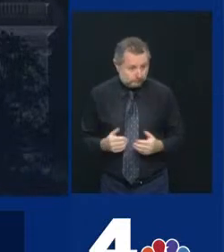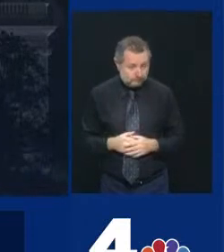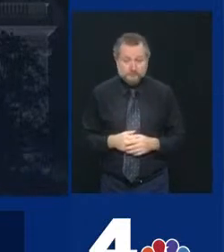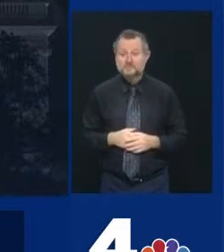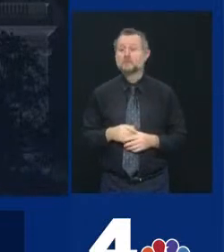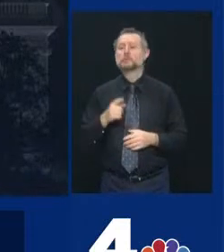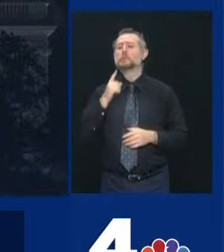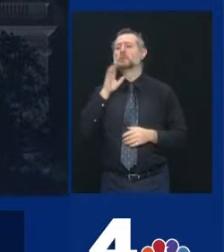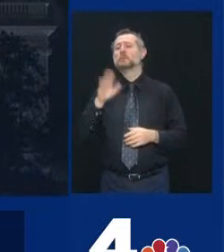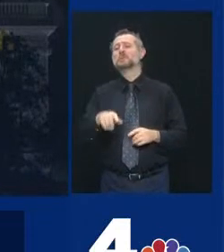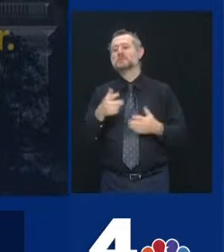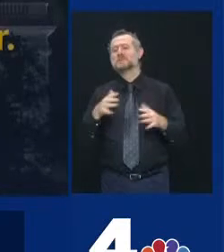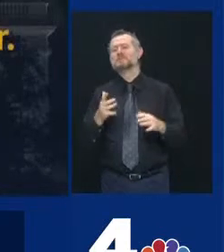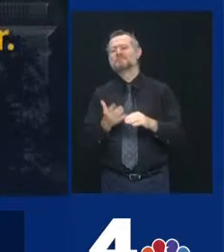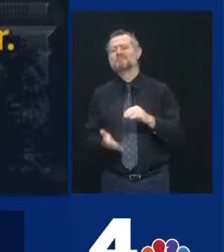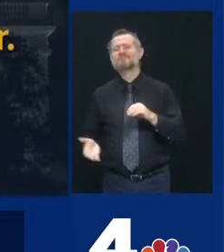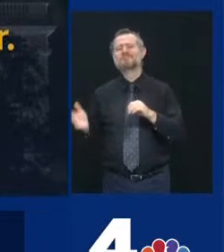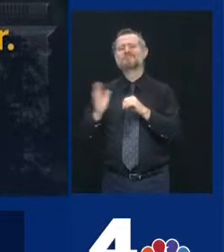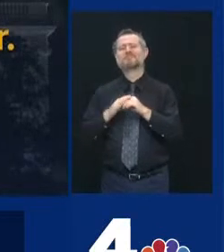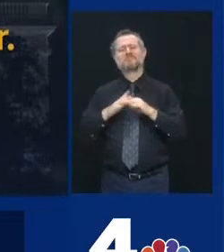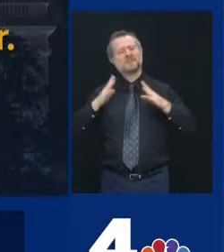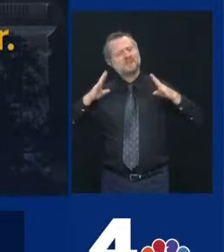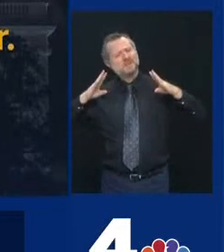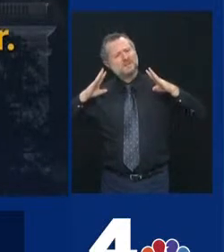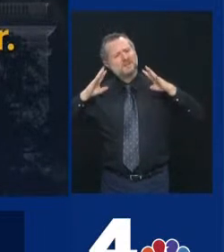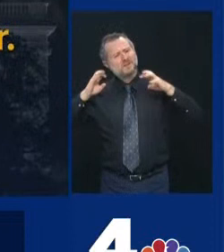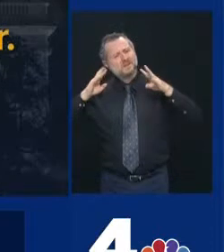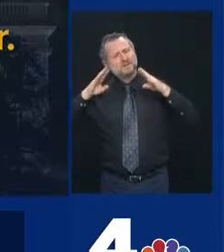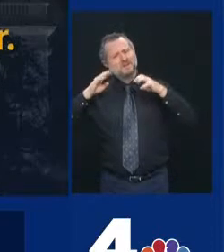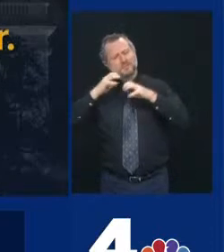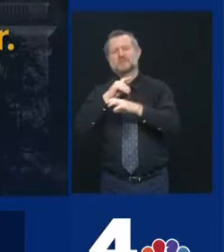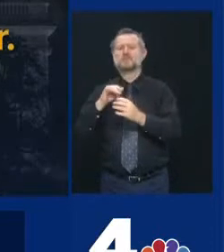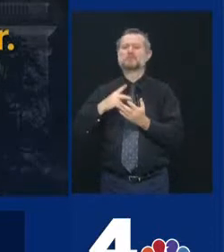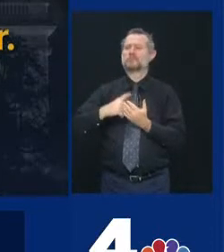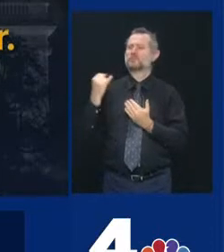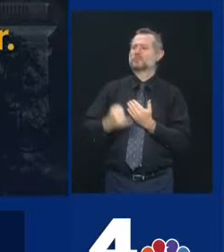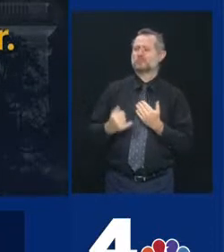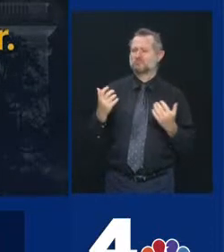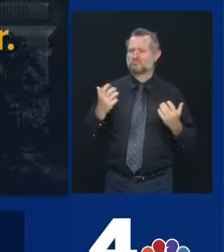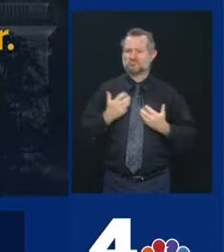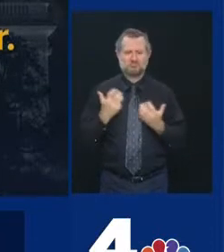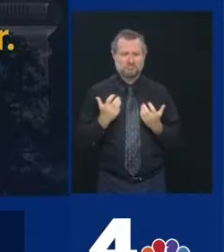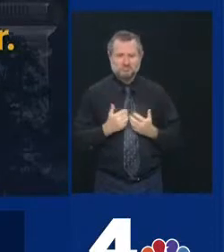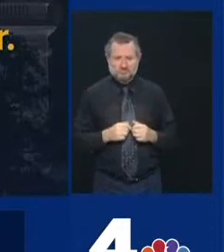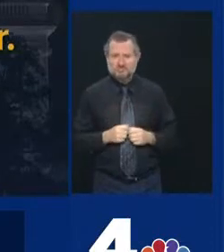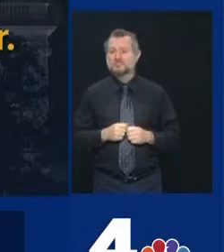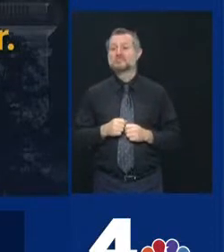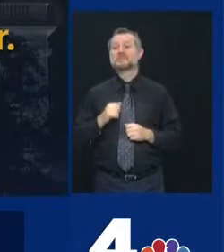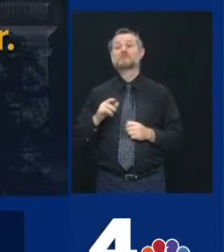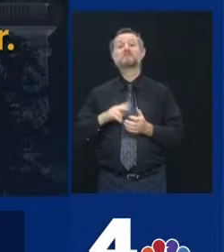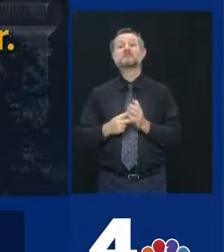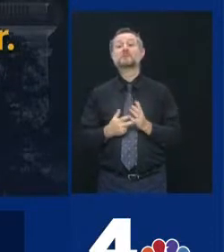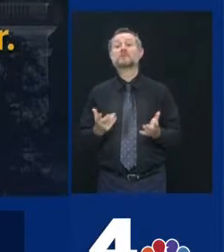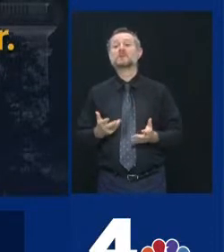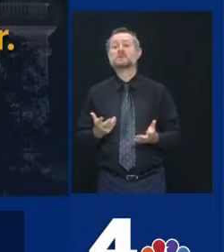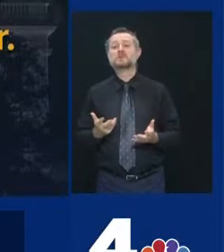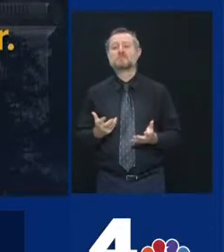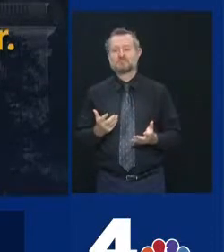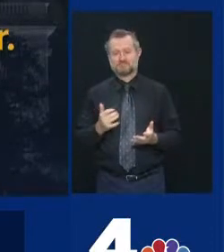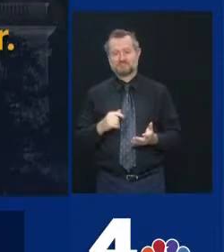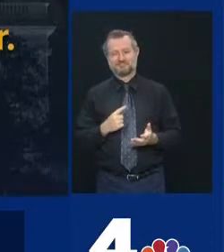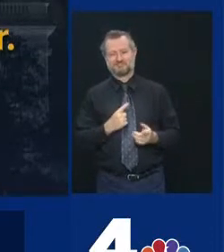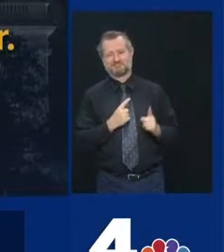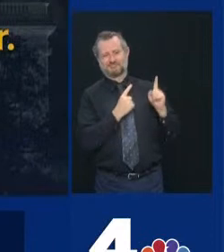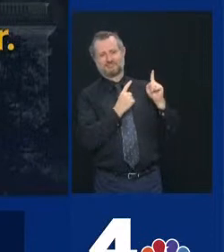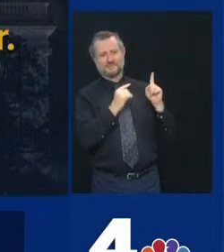more complicated undertaking and task. And we need the federal government to be a